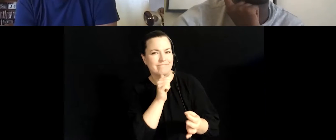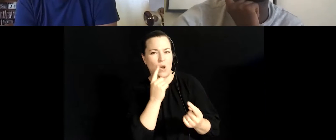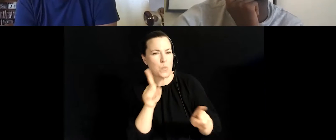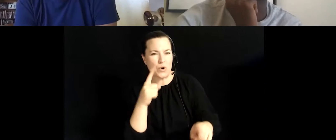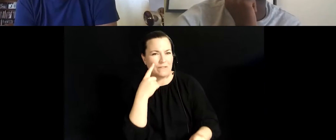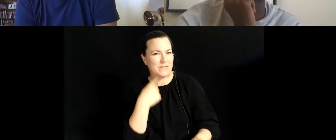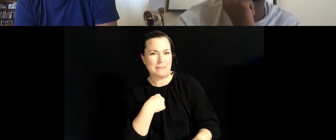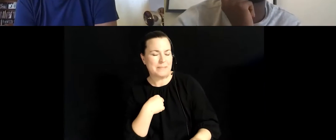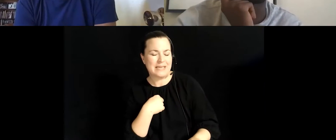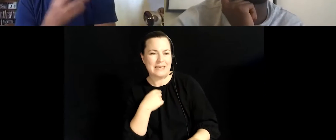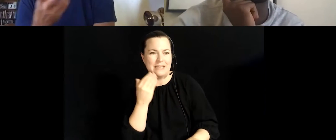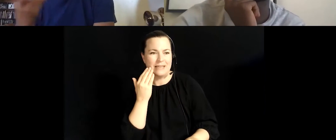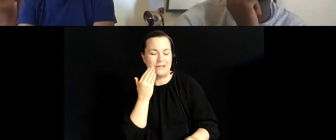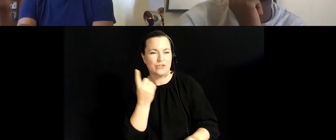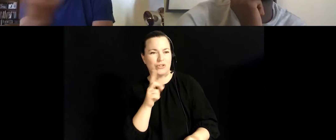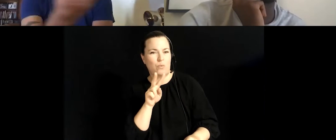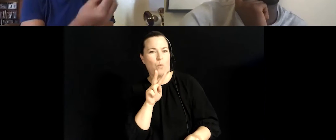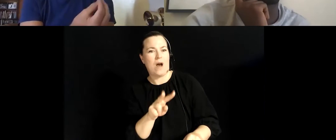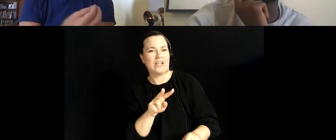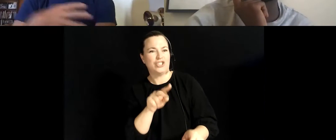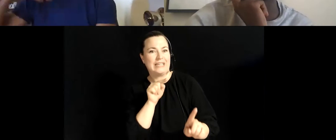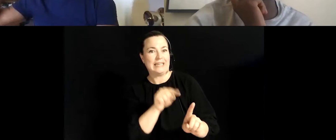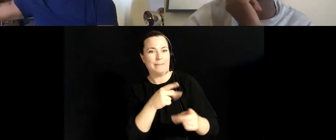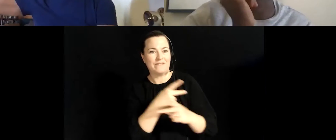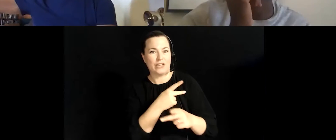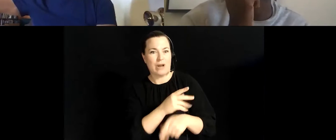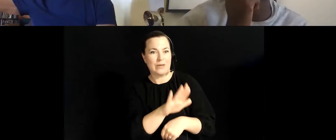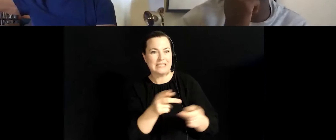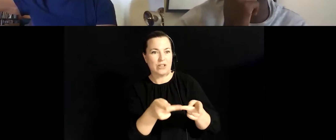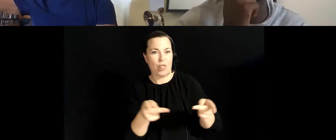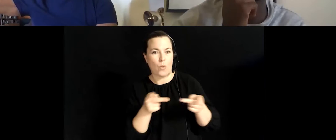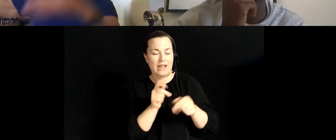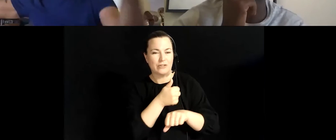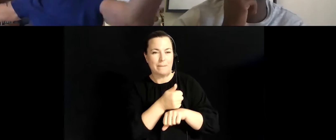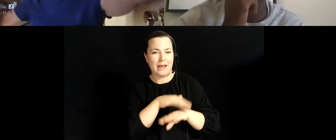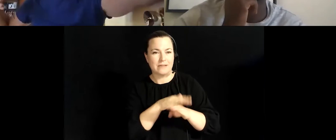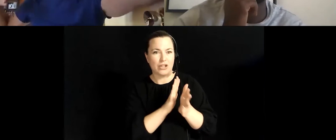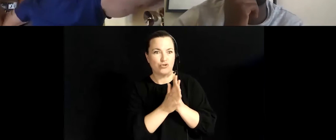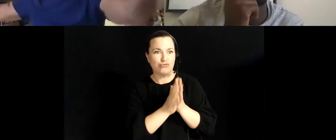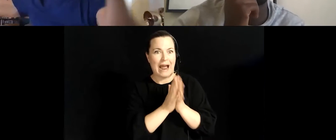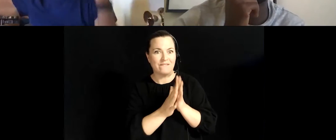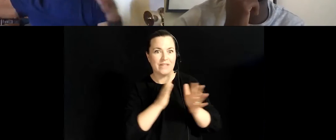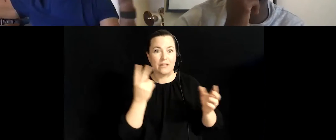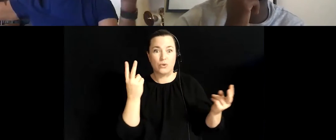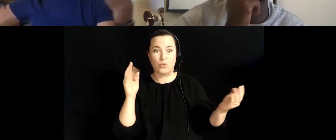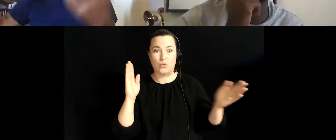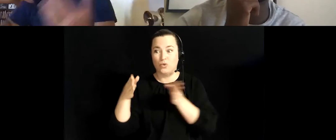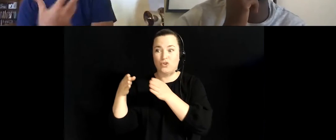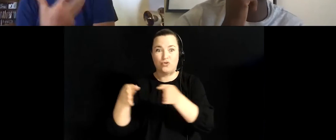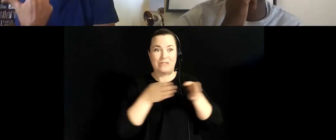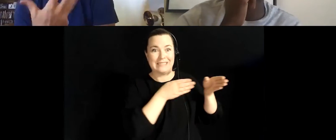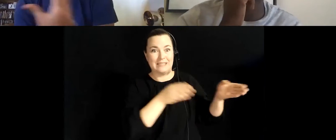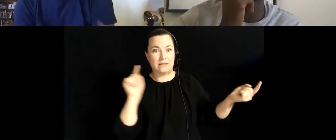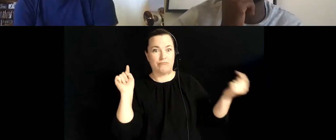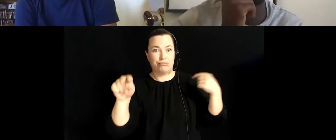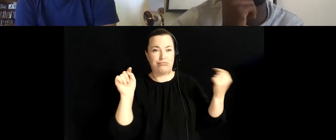watching him figure out his location in space based on the traffic noise of the two streets on either side. Sort